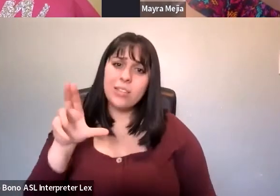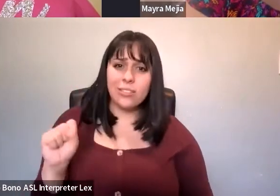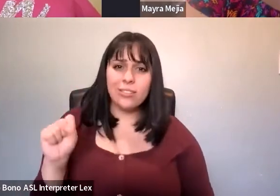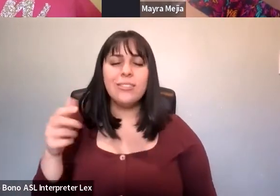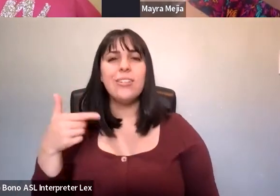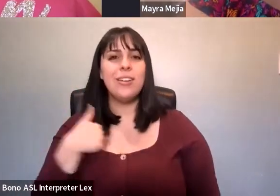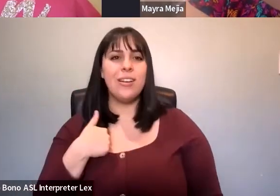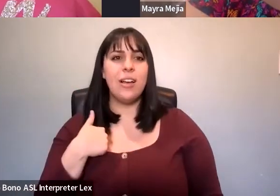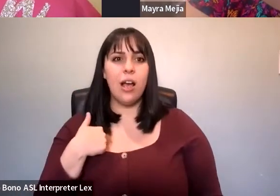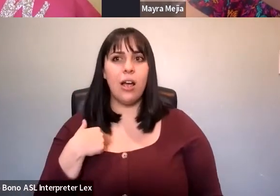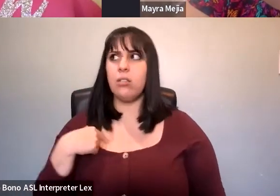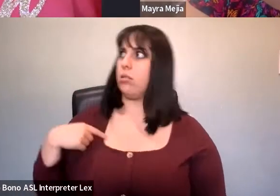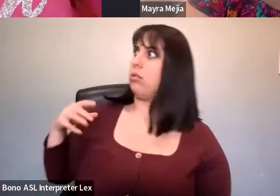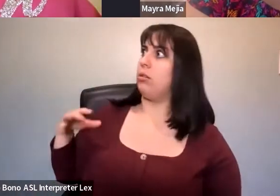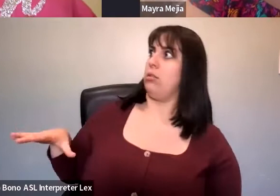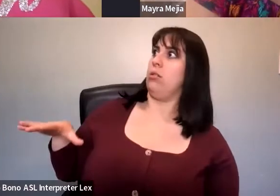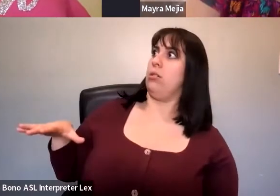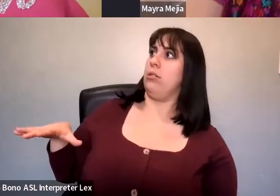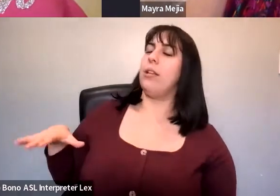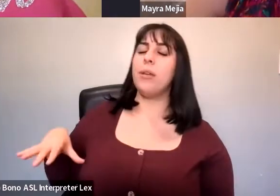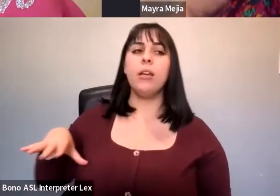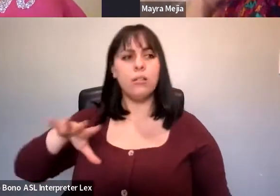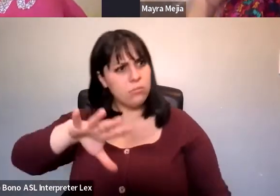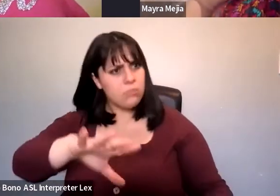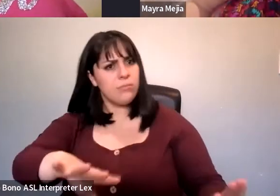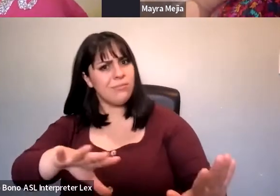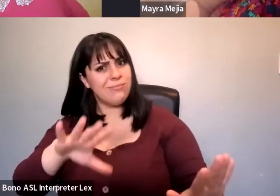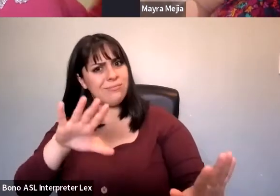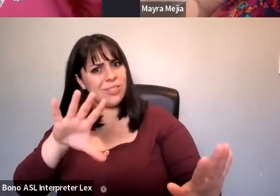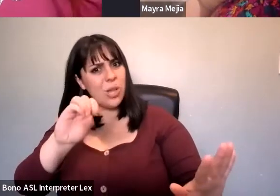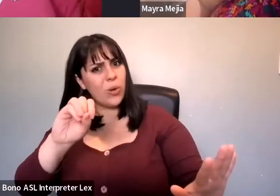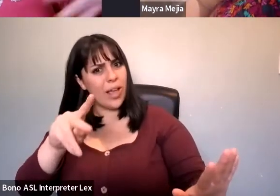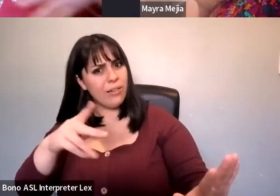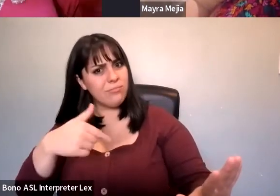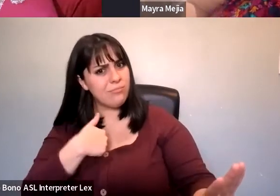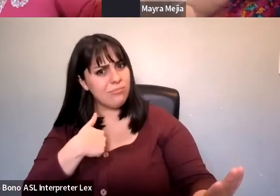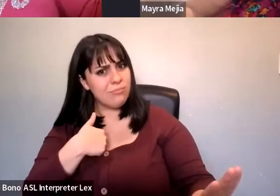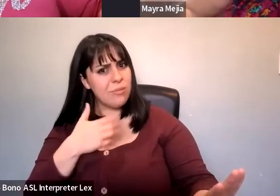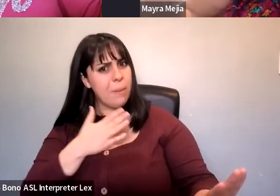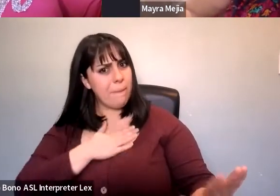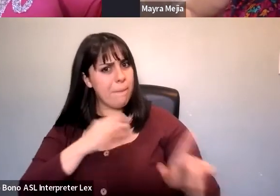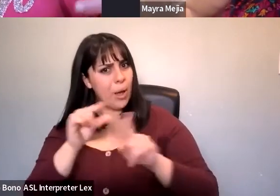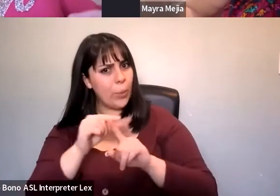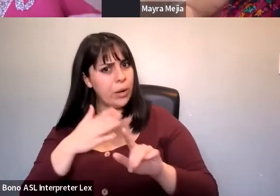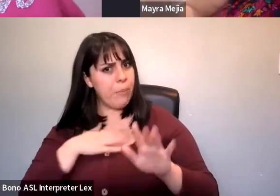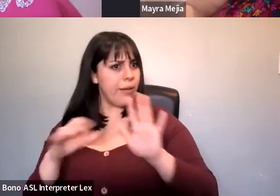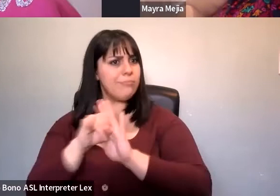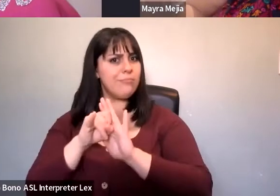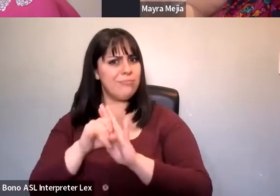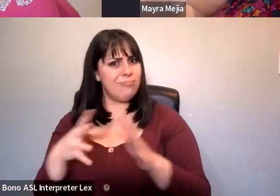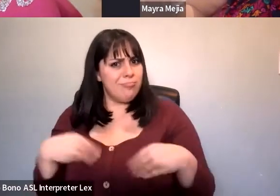said, it's okay. It doesn't myself, like, because they think if you're using the word fat, like,